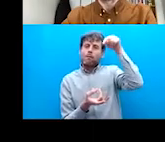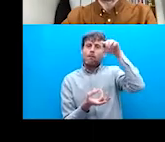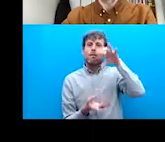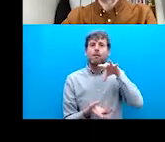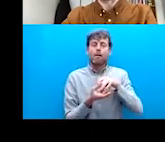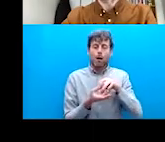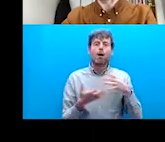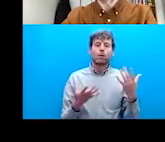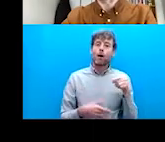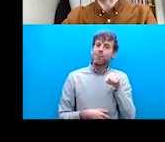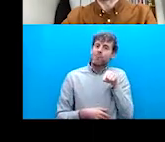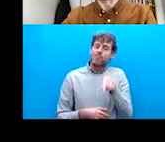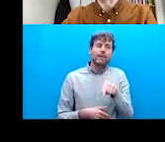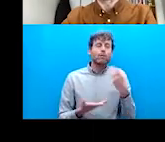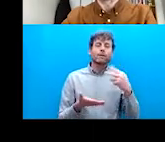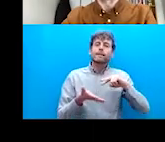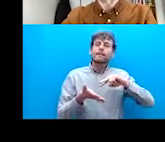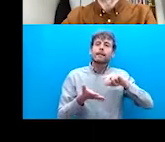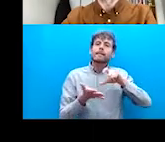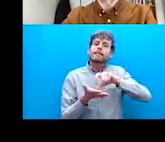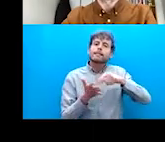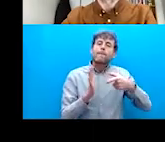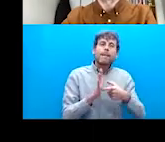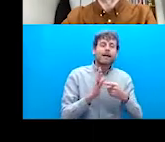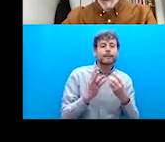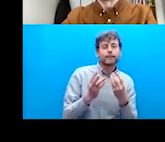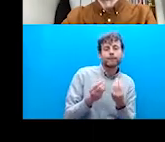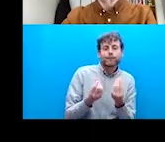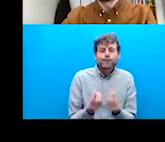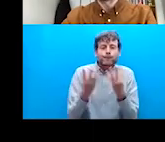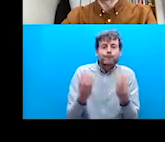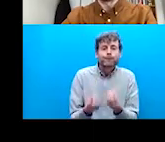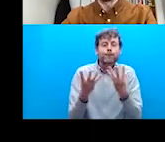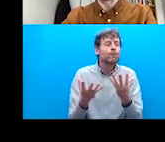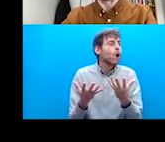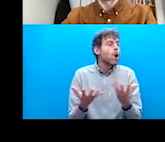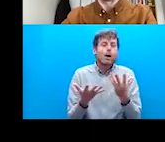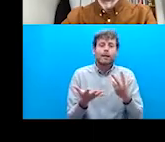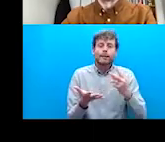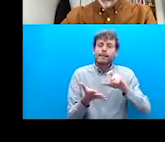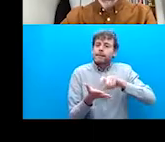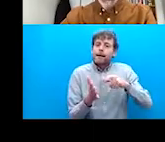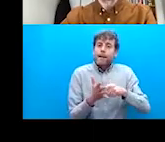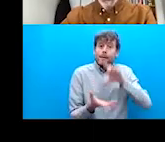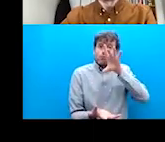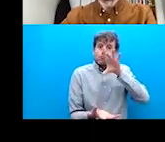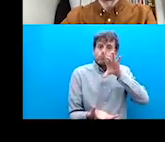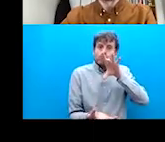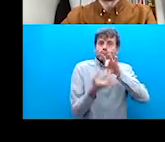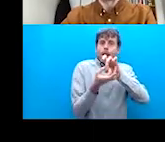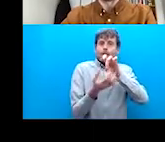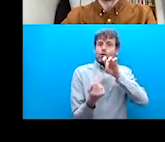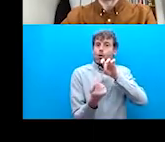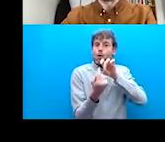would be a semantic parse or some other kind of representation of semantic relations between words